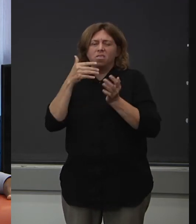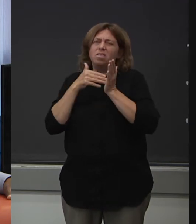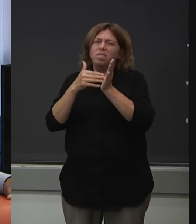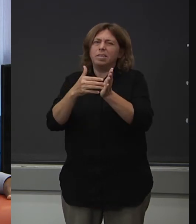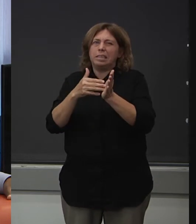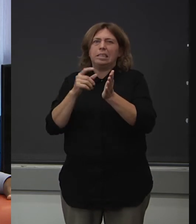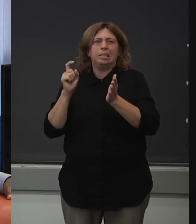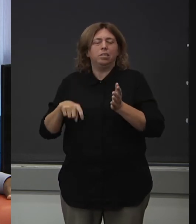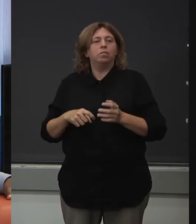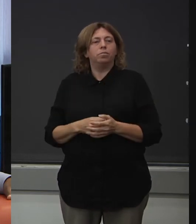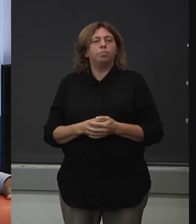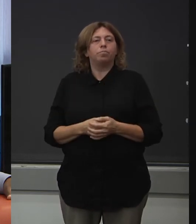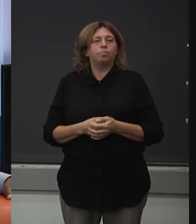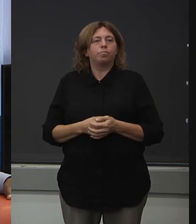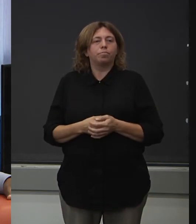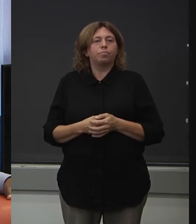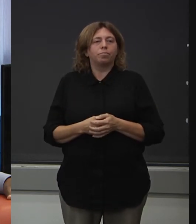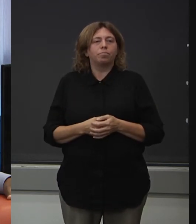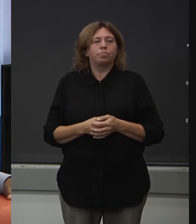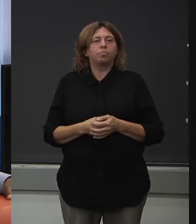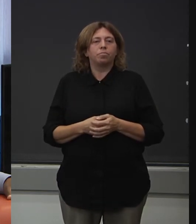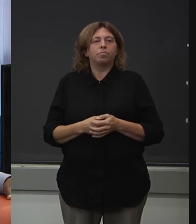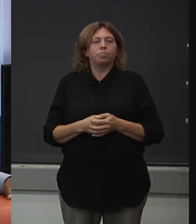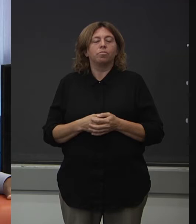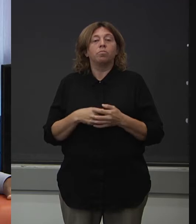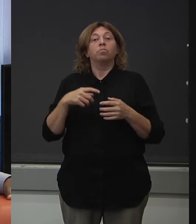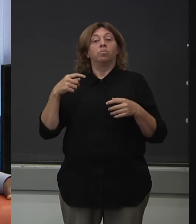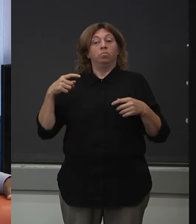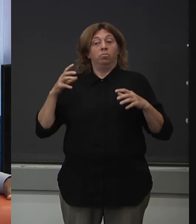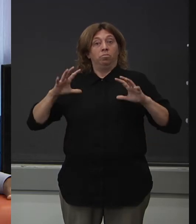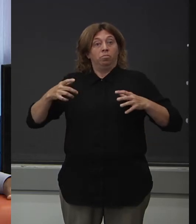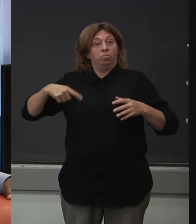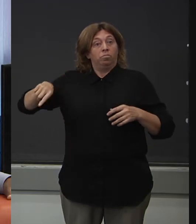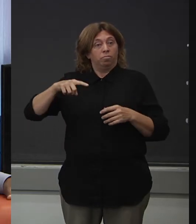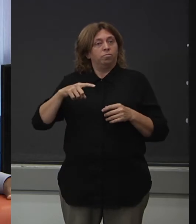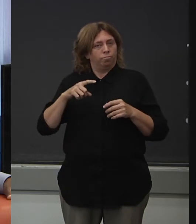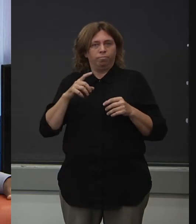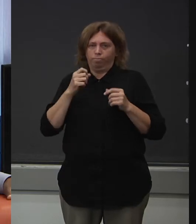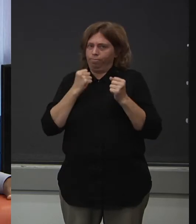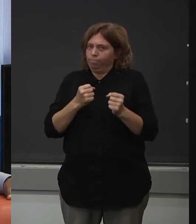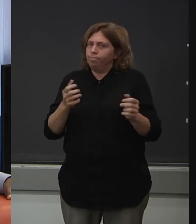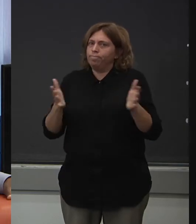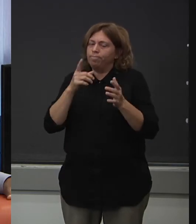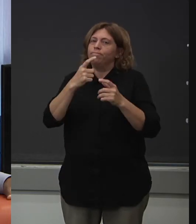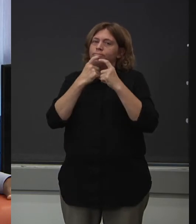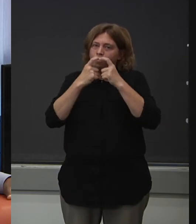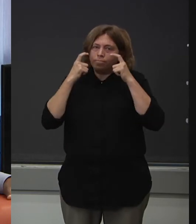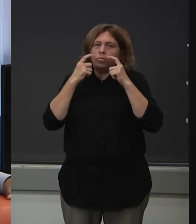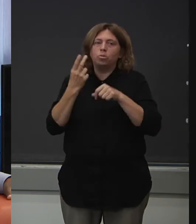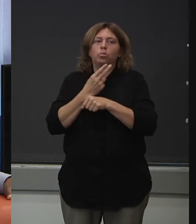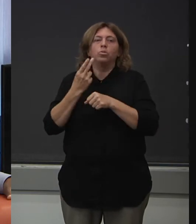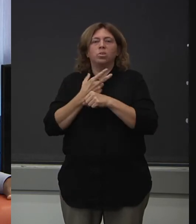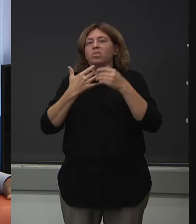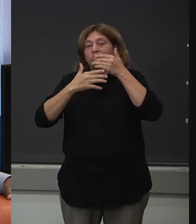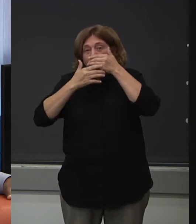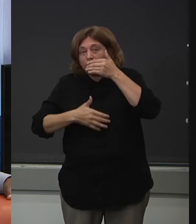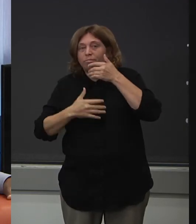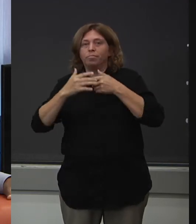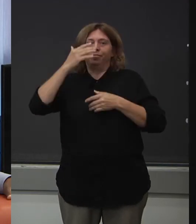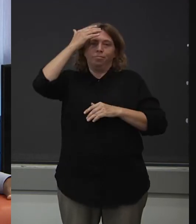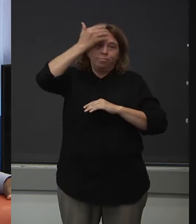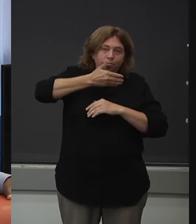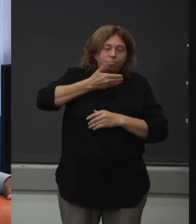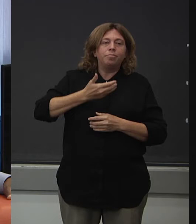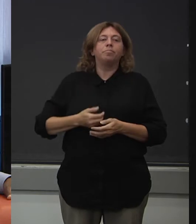We strongly recommend the wearing of face coverings because we know that people